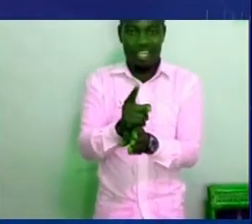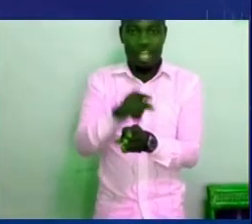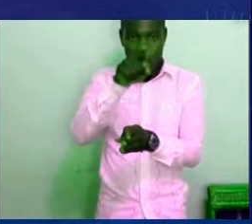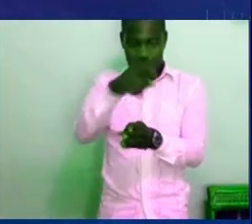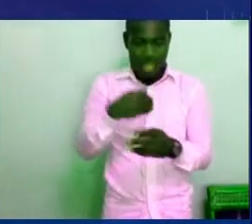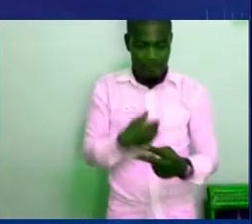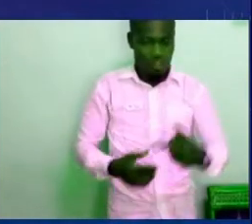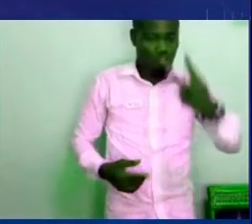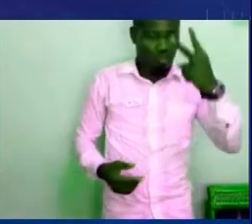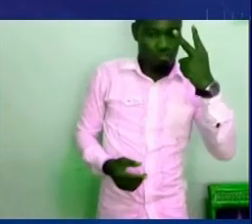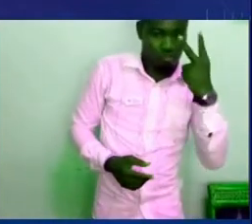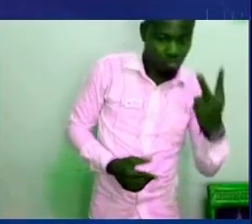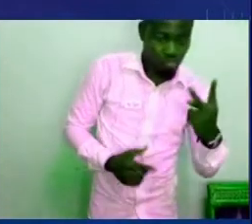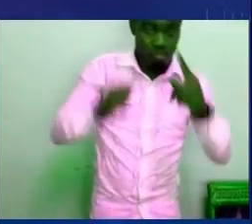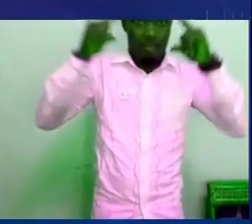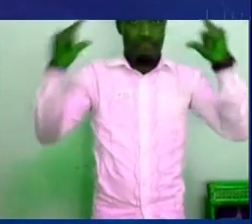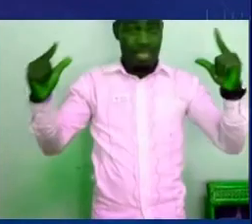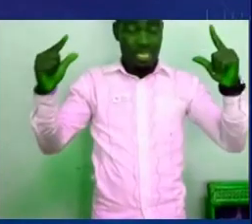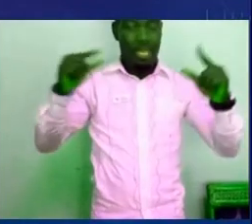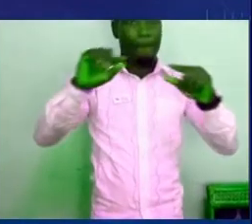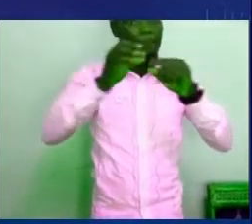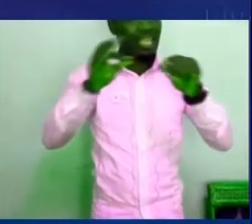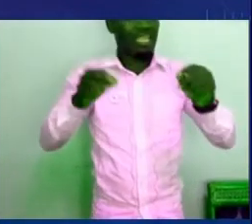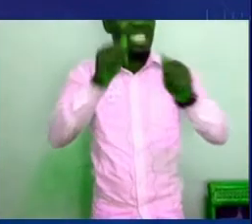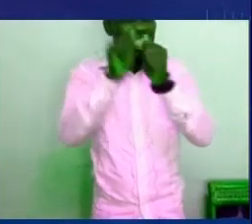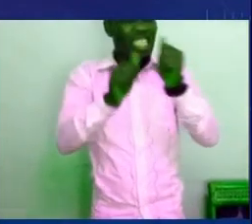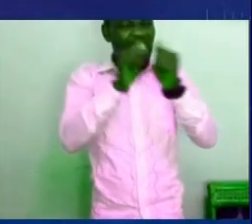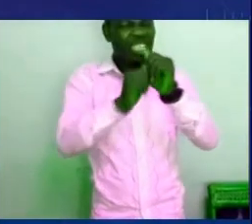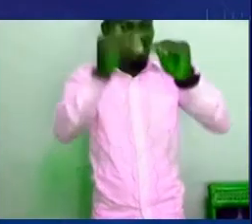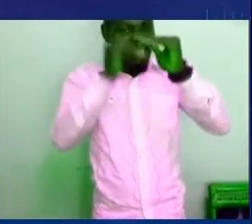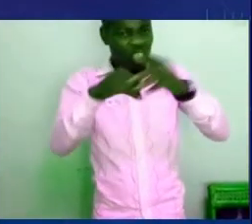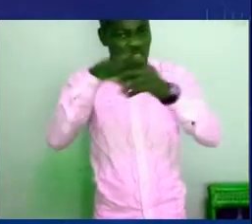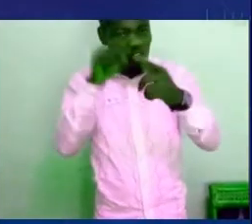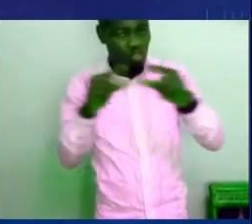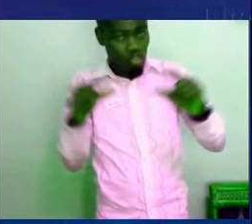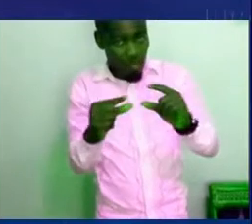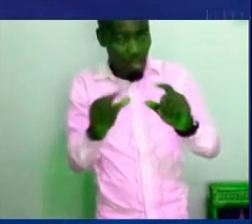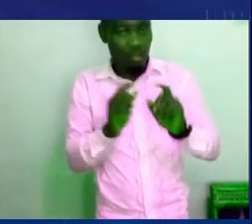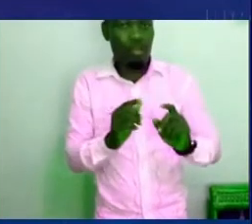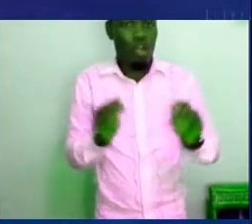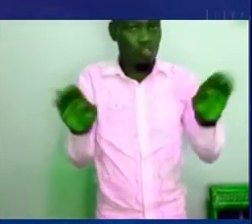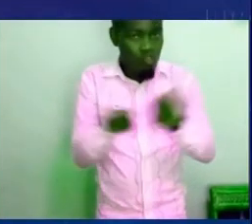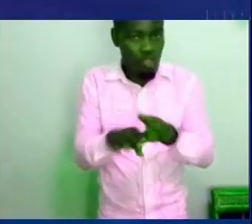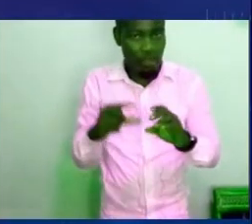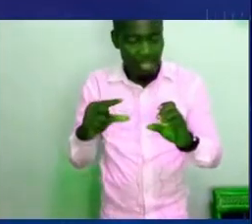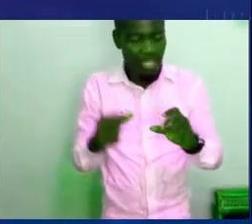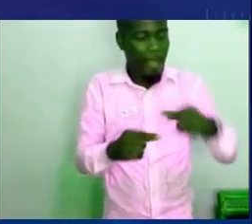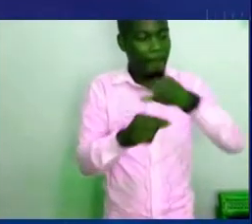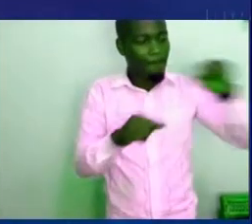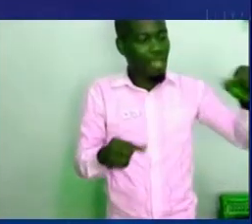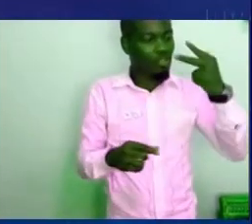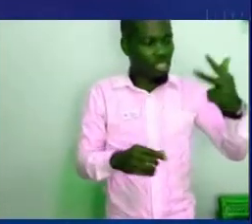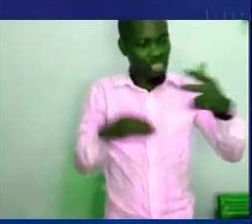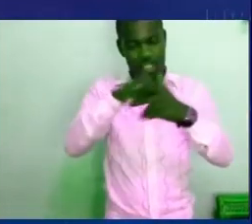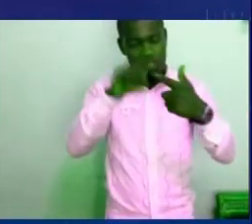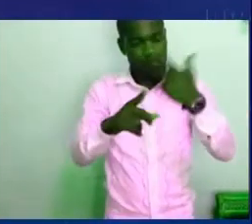is long, but it's very straightforward. We have a bigger bracket h minus 3 into small bracket k